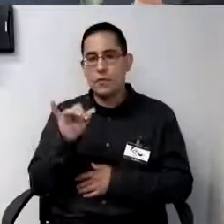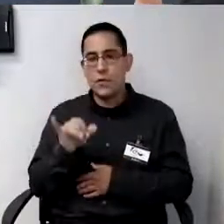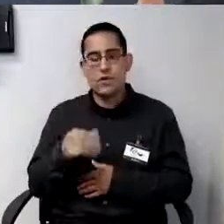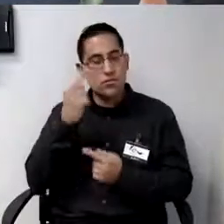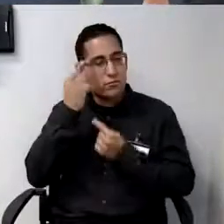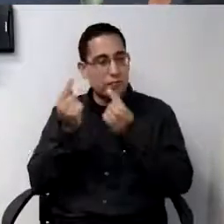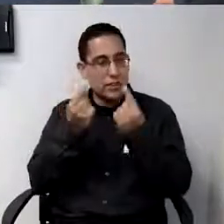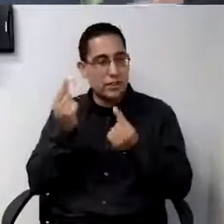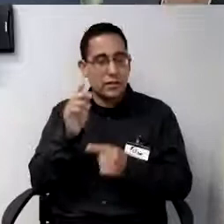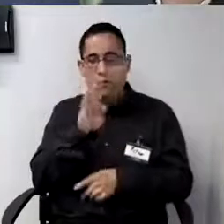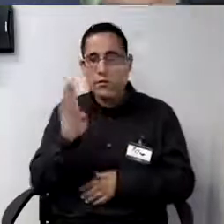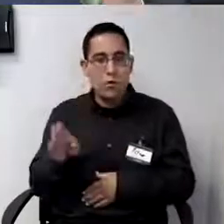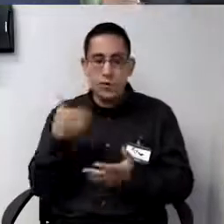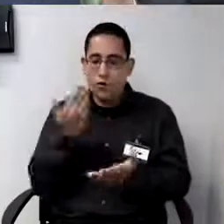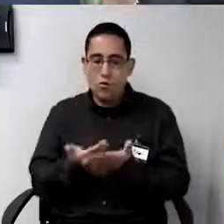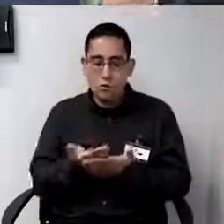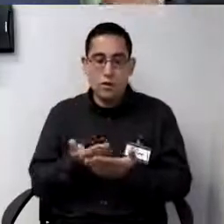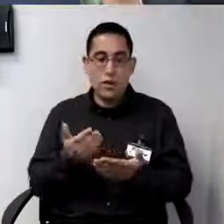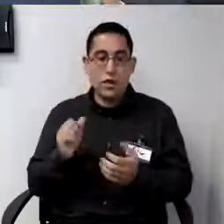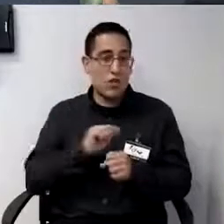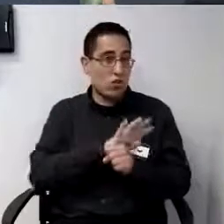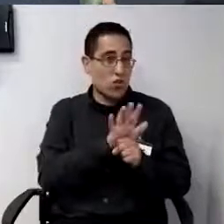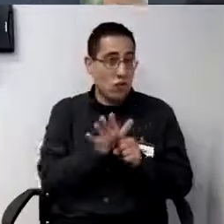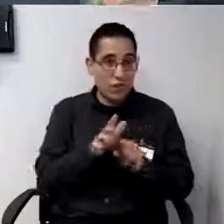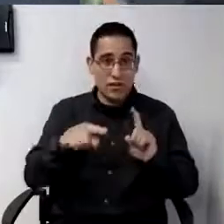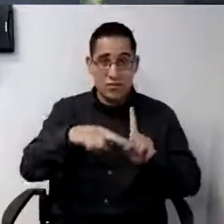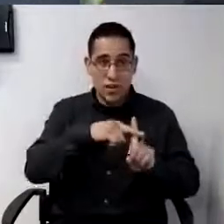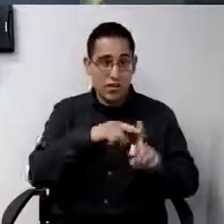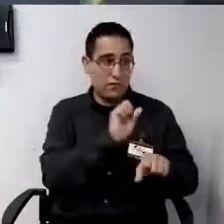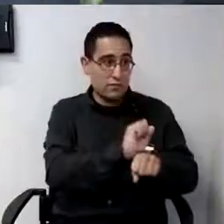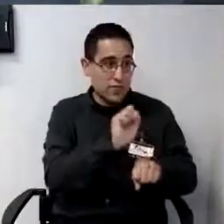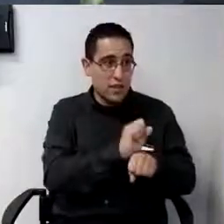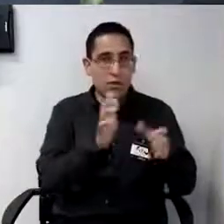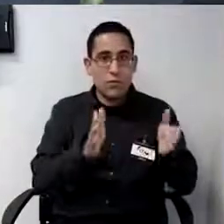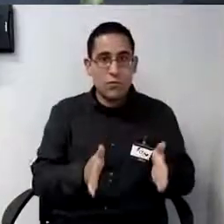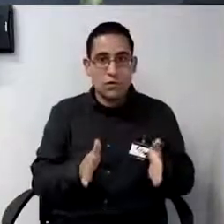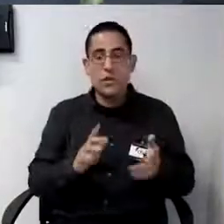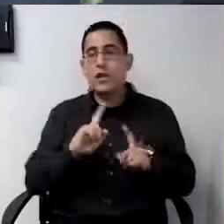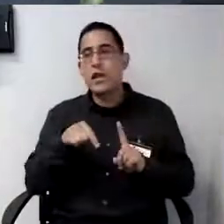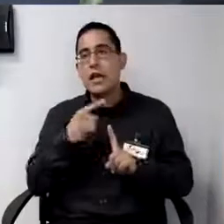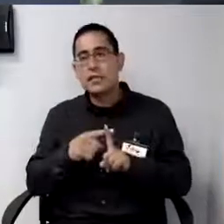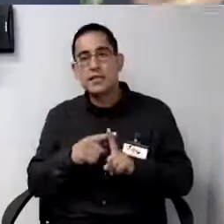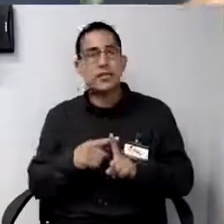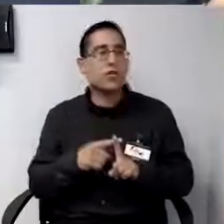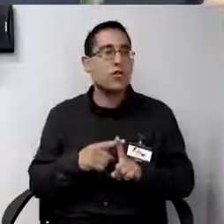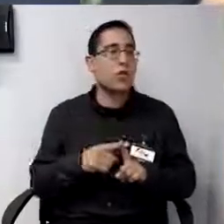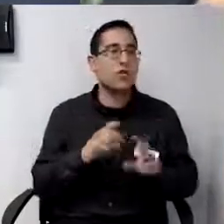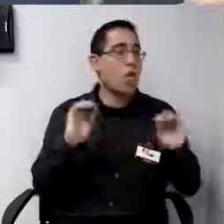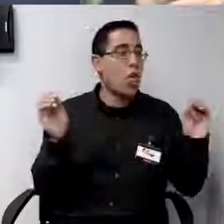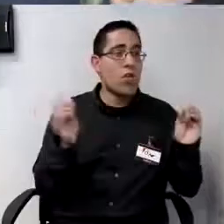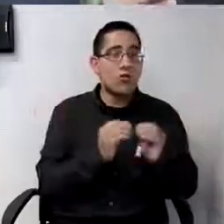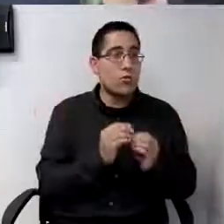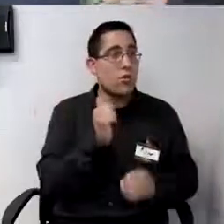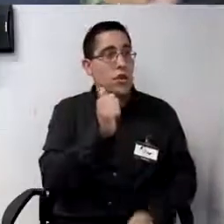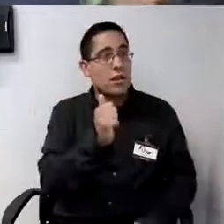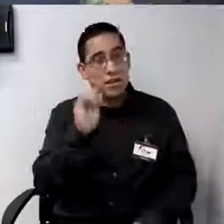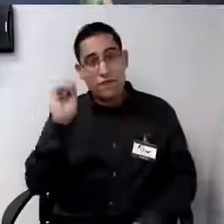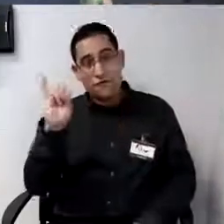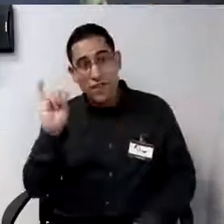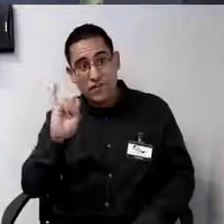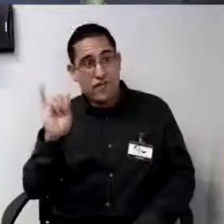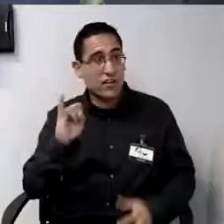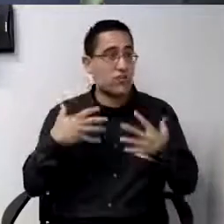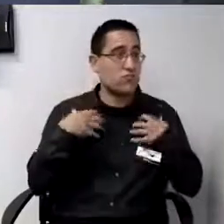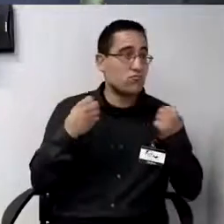a COVID positive employee, we send them home and quarantine them until they're no longer positive, and then they come back to work. So we don't